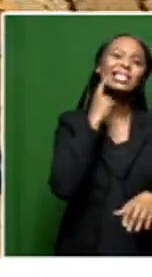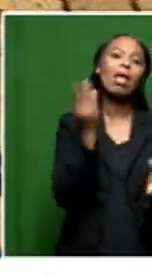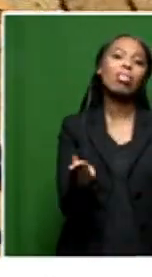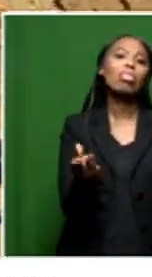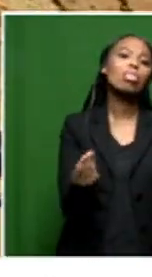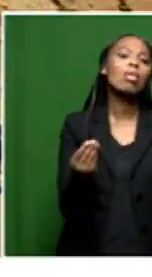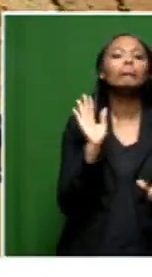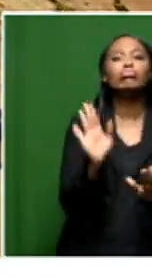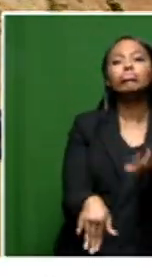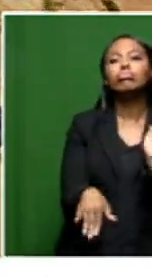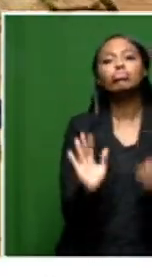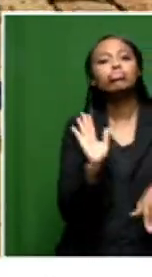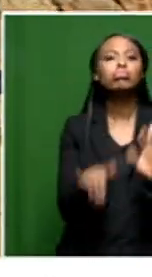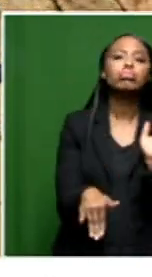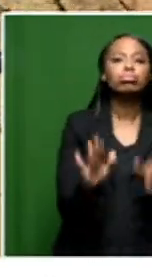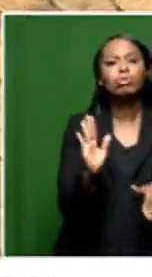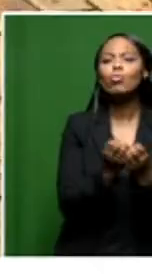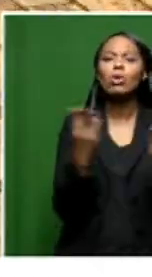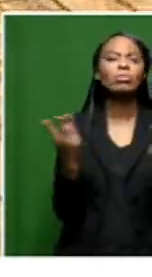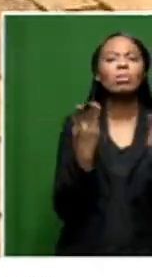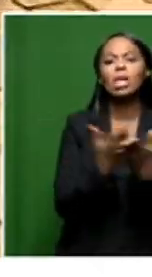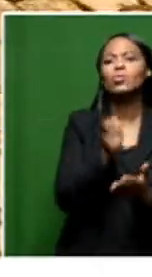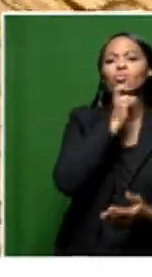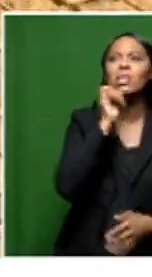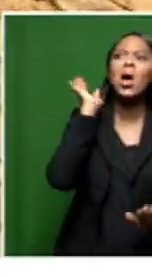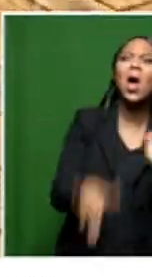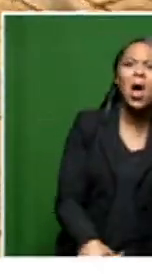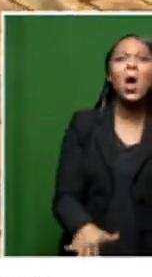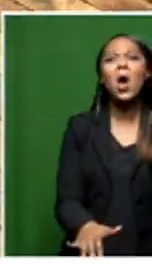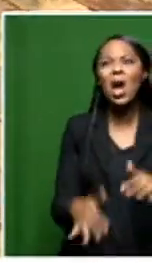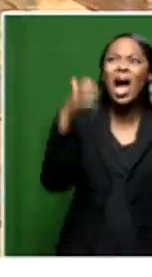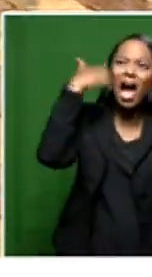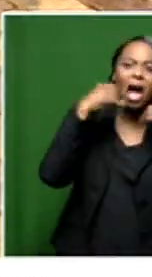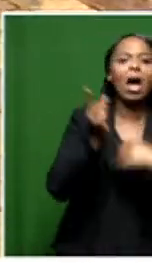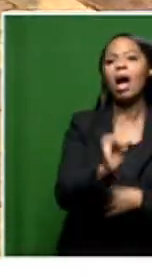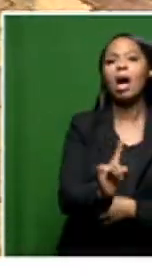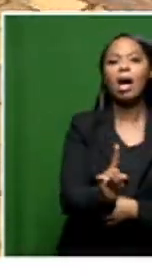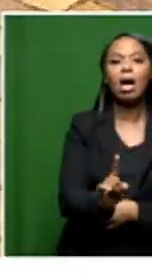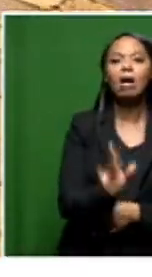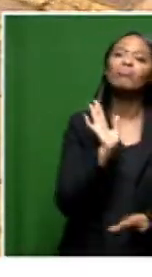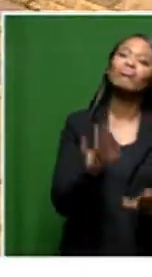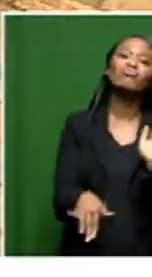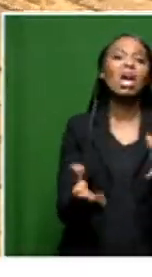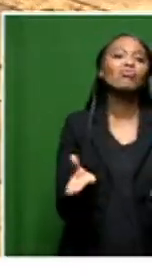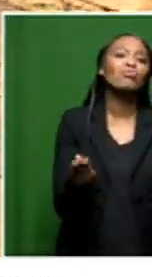So it's able to be used by many users with not that much effort. And that's the beauty of being foot crank compared to hand